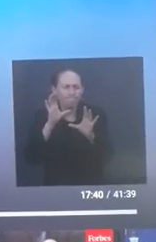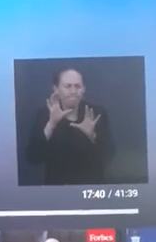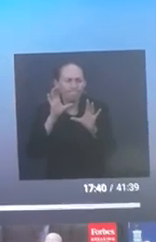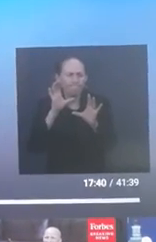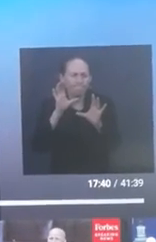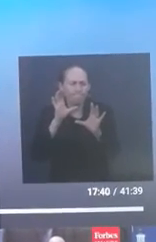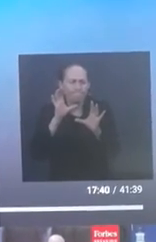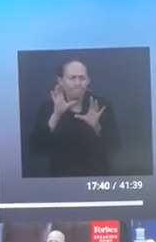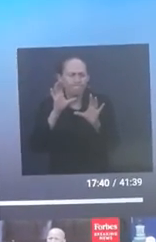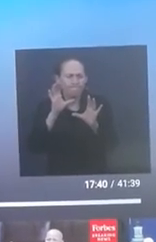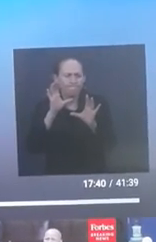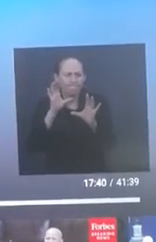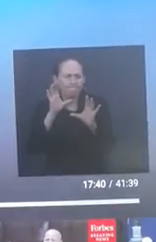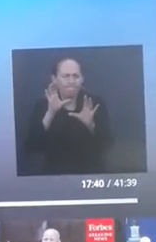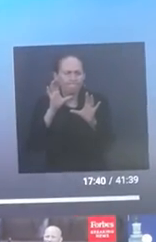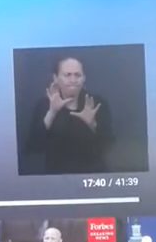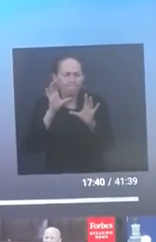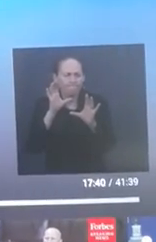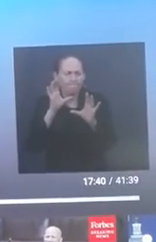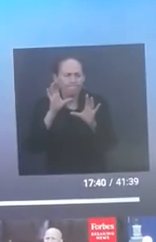Man.